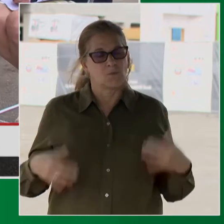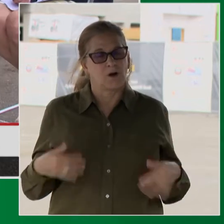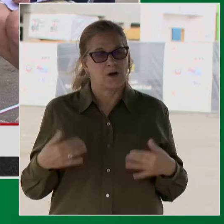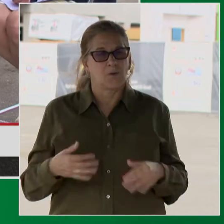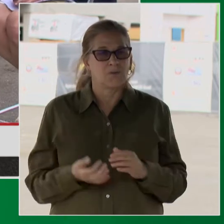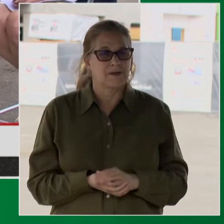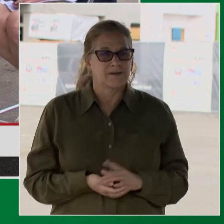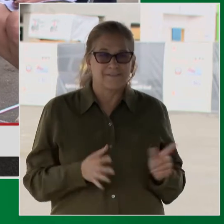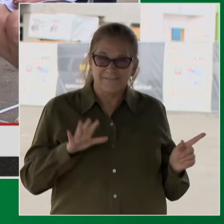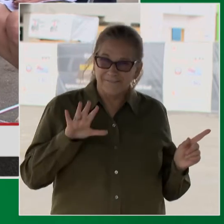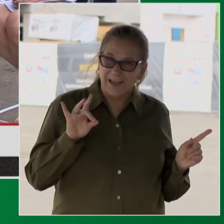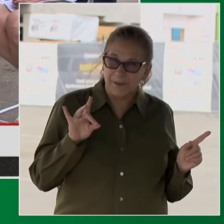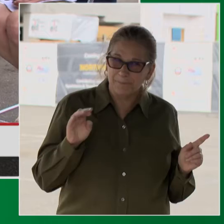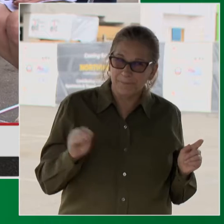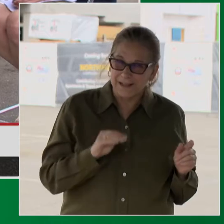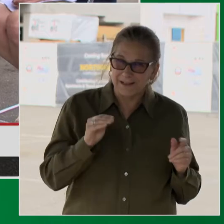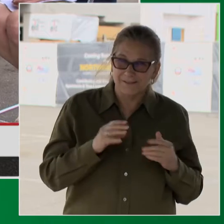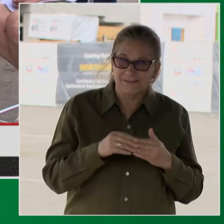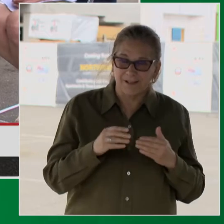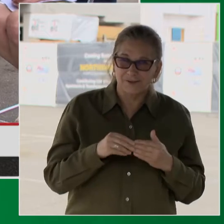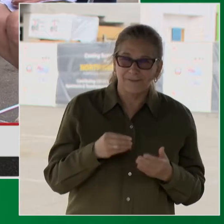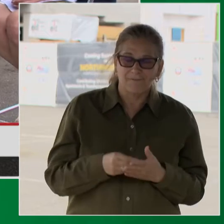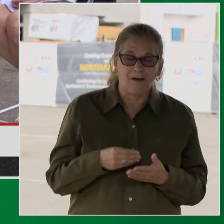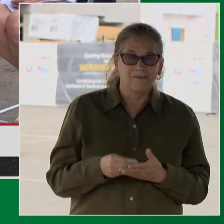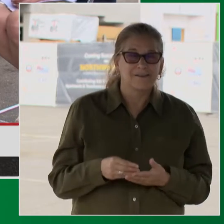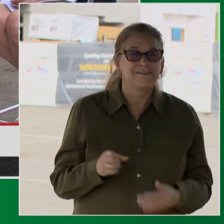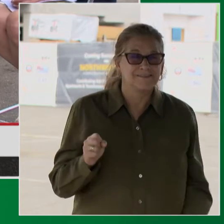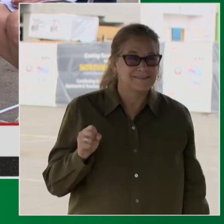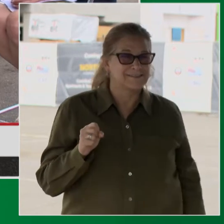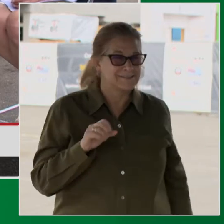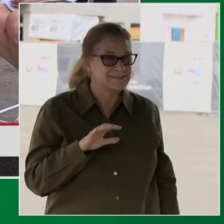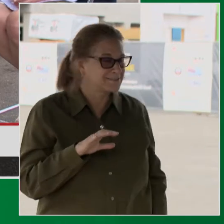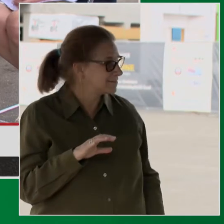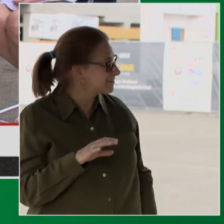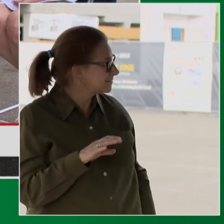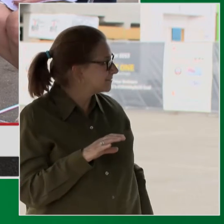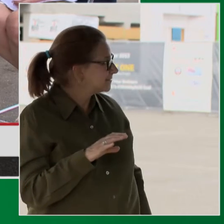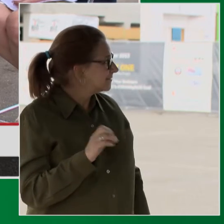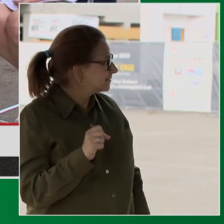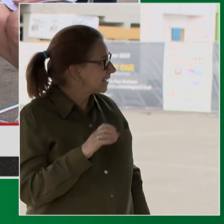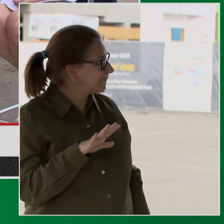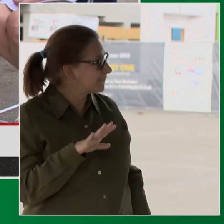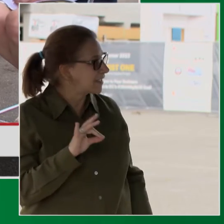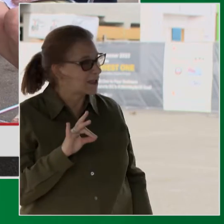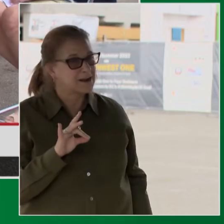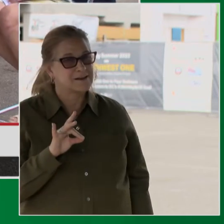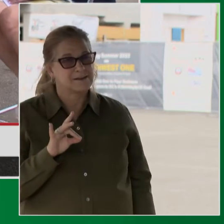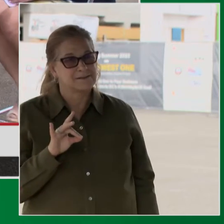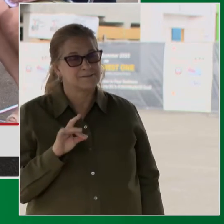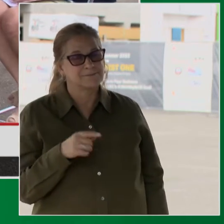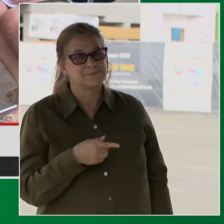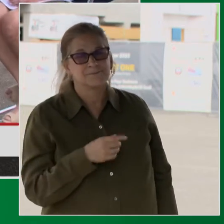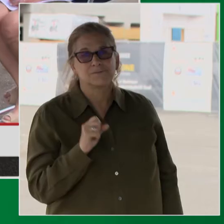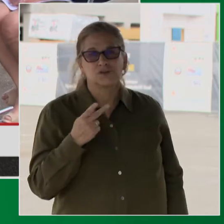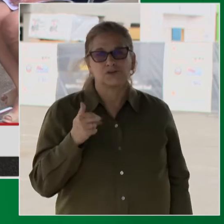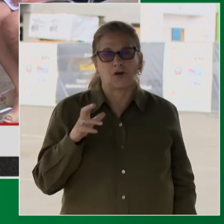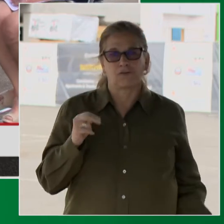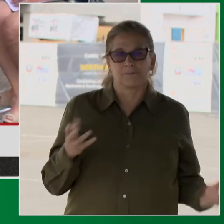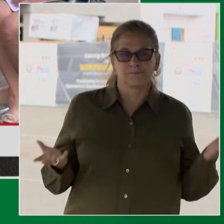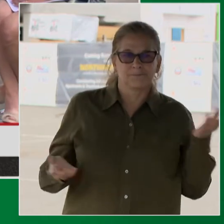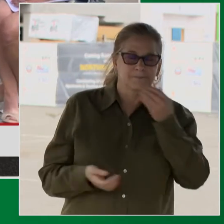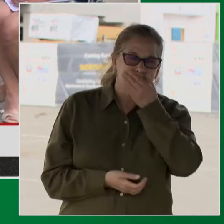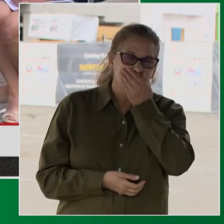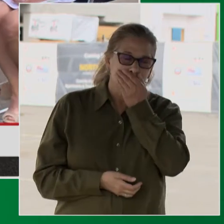million fund. And Sharon, you want to walk us through some of the other policy initiatives that we have for food access? Yes.